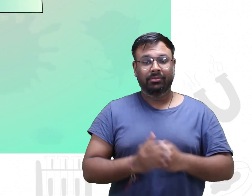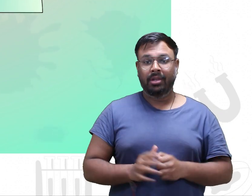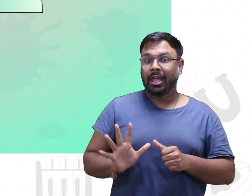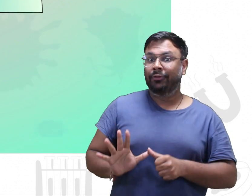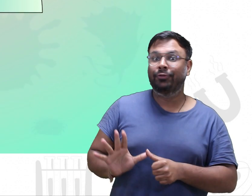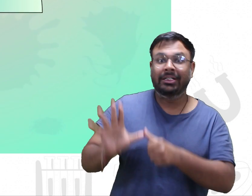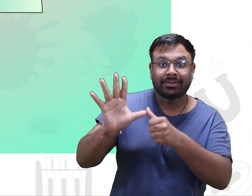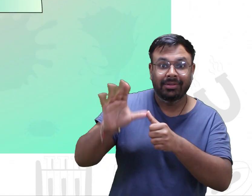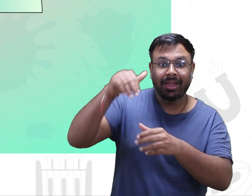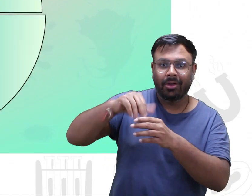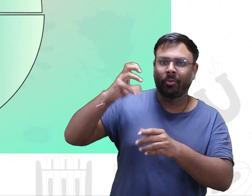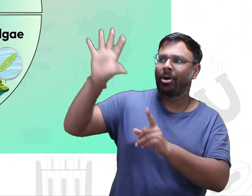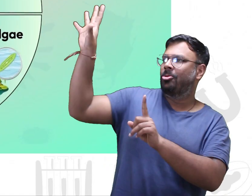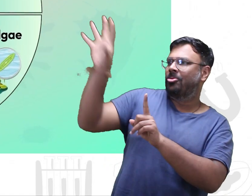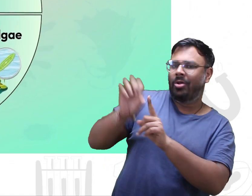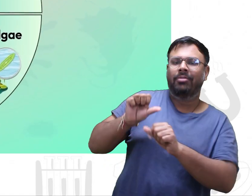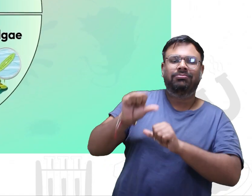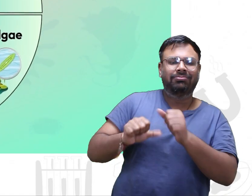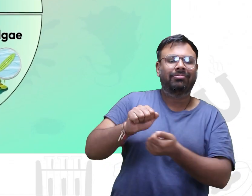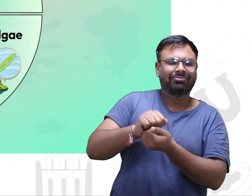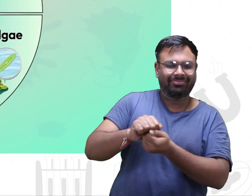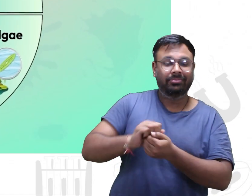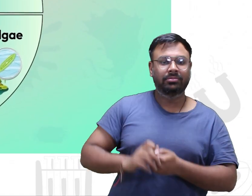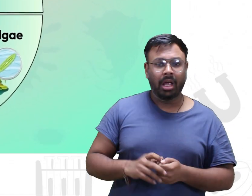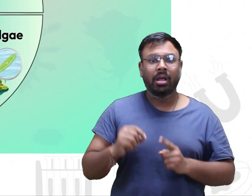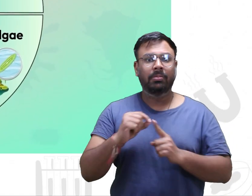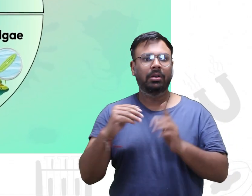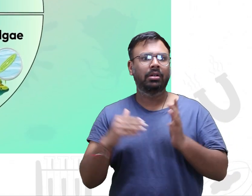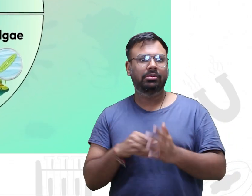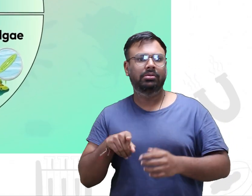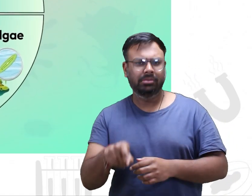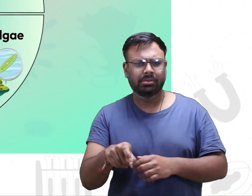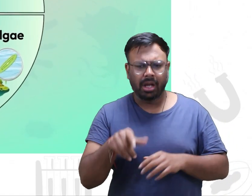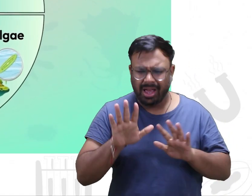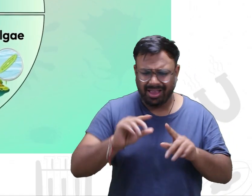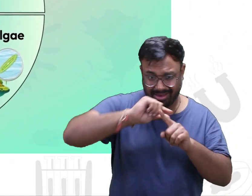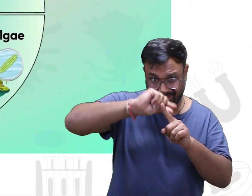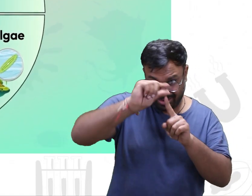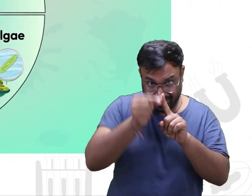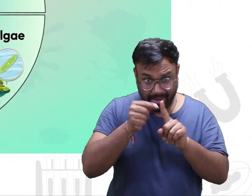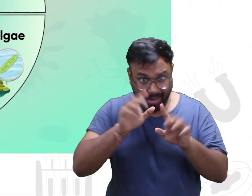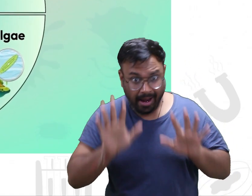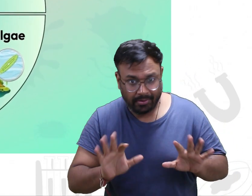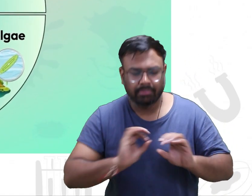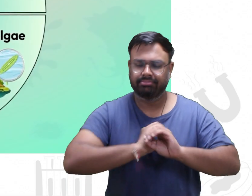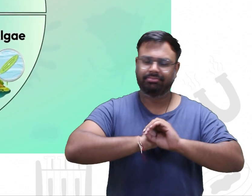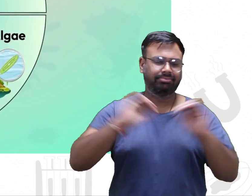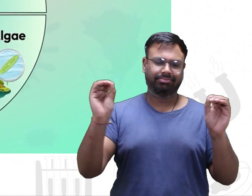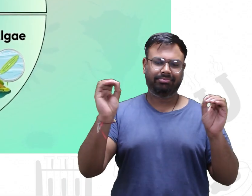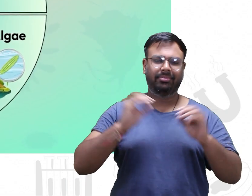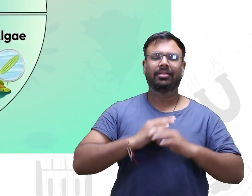yeast, which are unicellular and round. Algae, which contain chlorophyll and are photosynthetic. Protozoa are